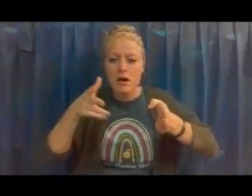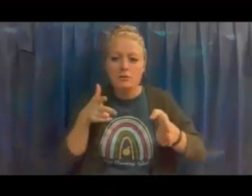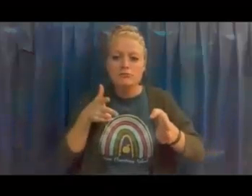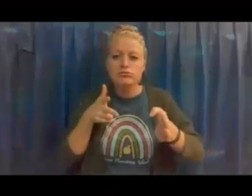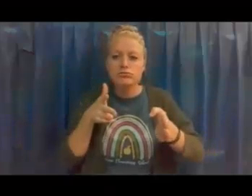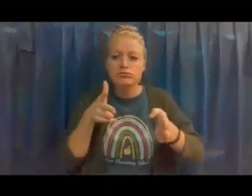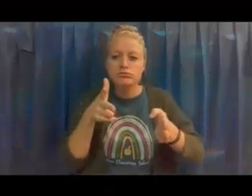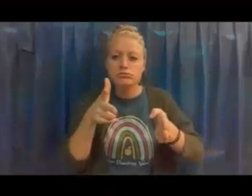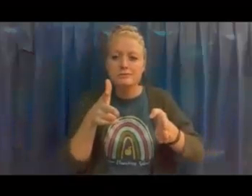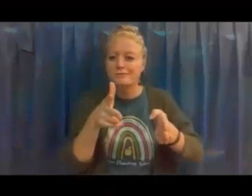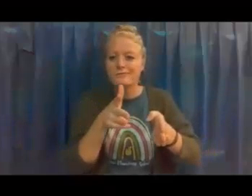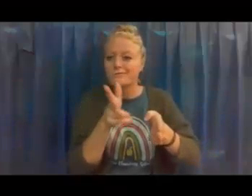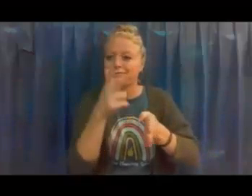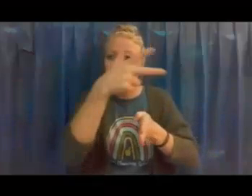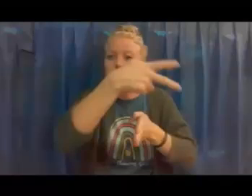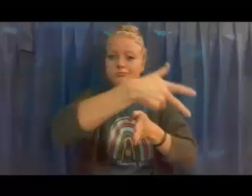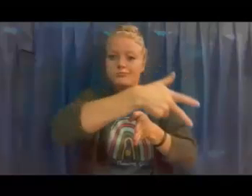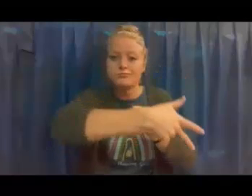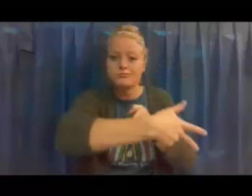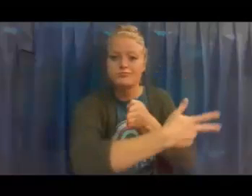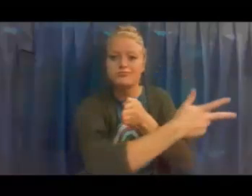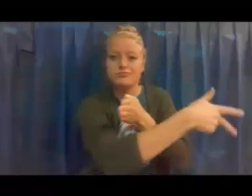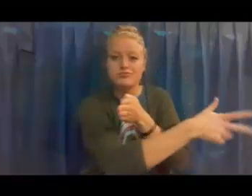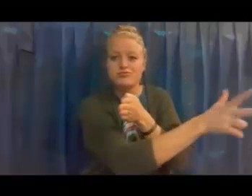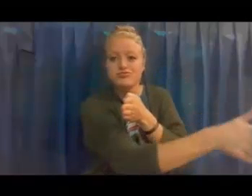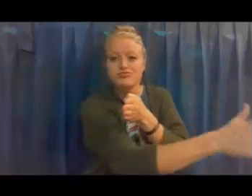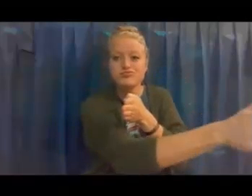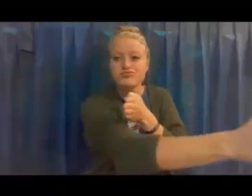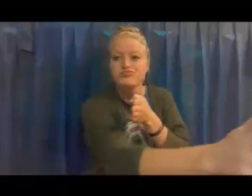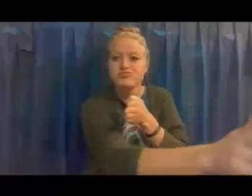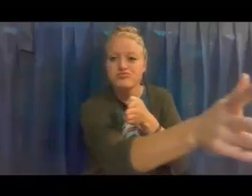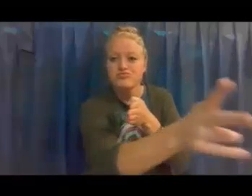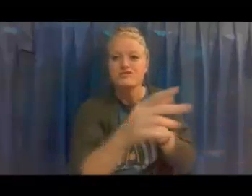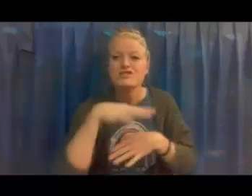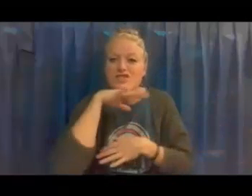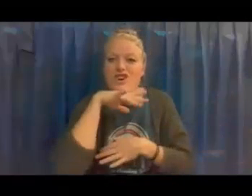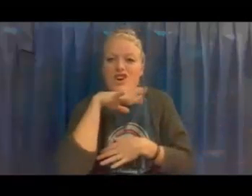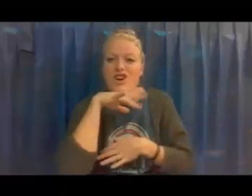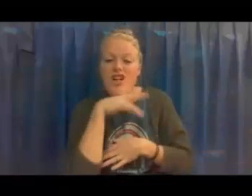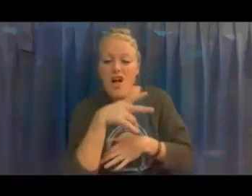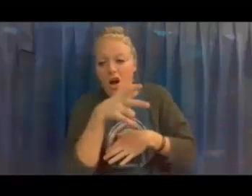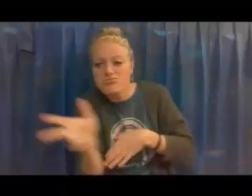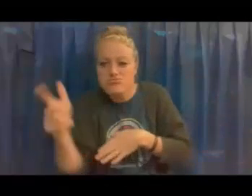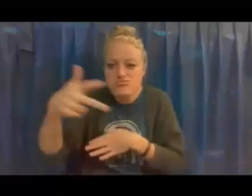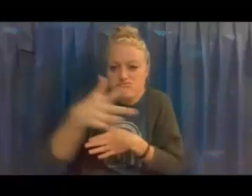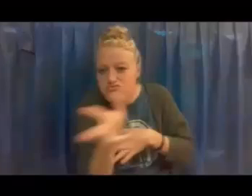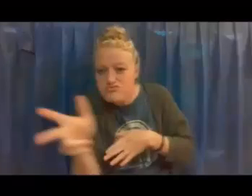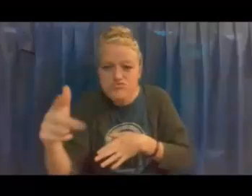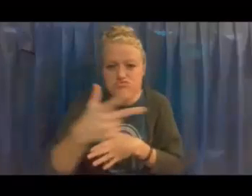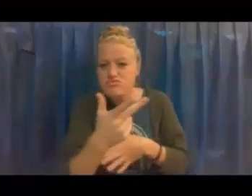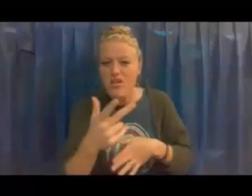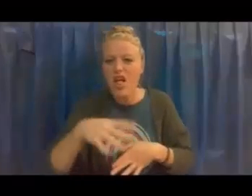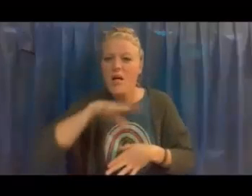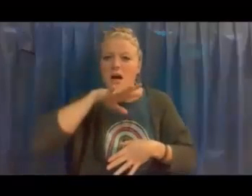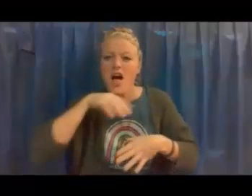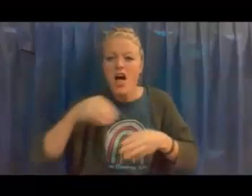What's this motorcycle for? It doesn't drive on the road. It goes off-road and drives